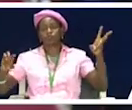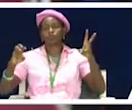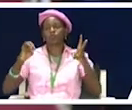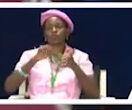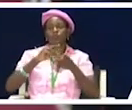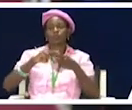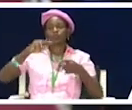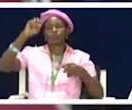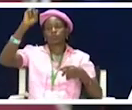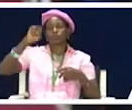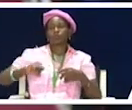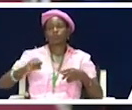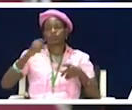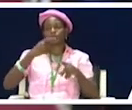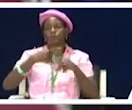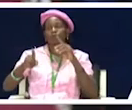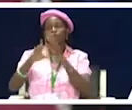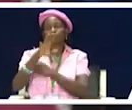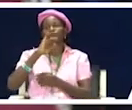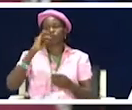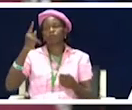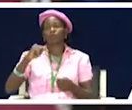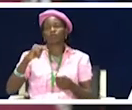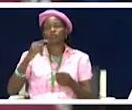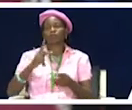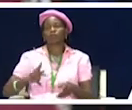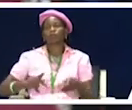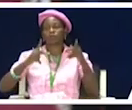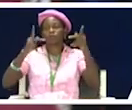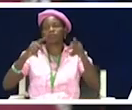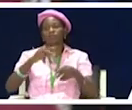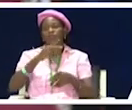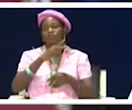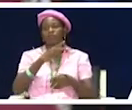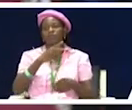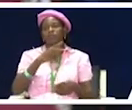God is the promoter. Psalm